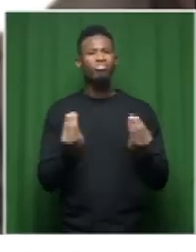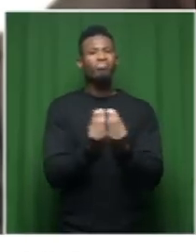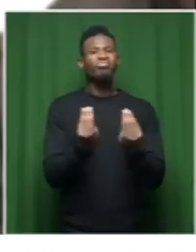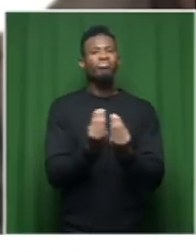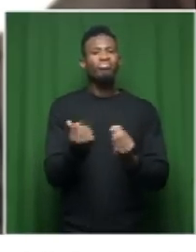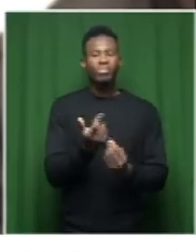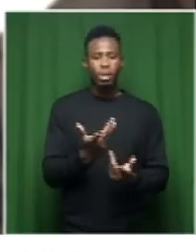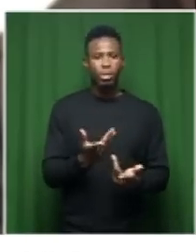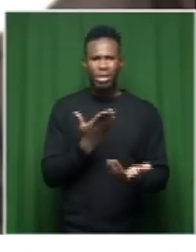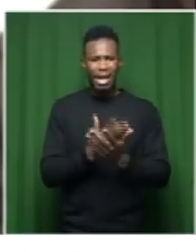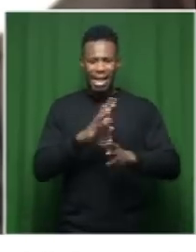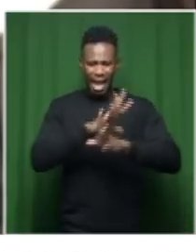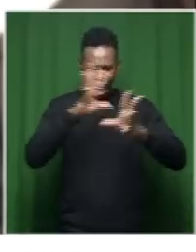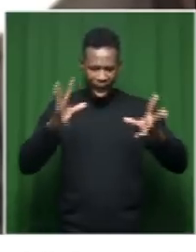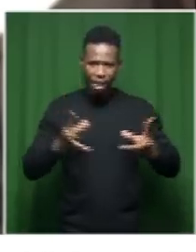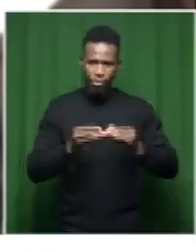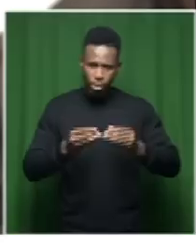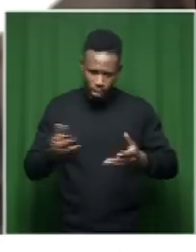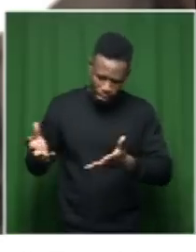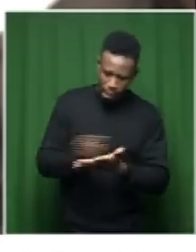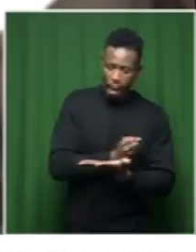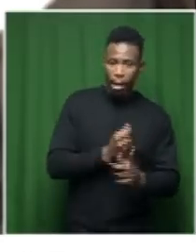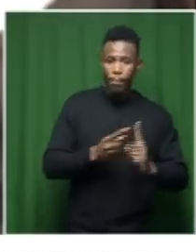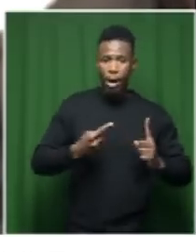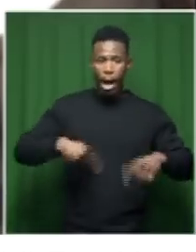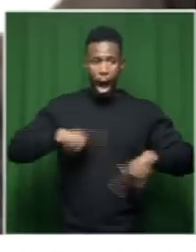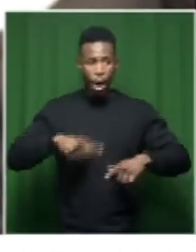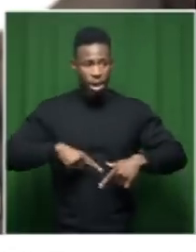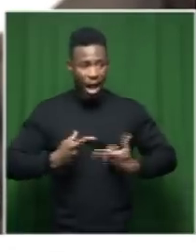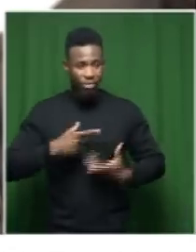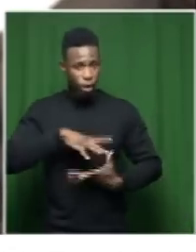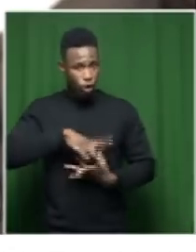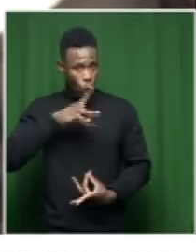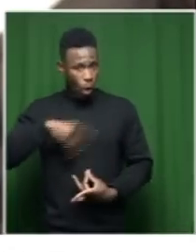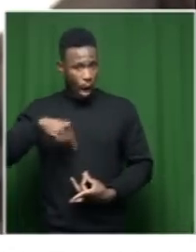away everything. You will never take our souls. And